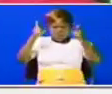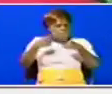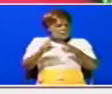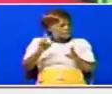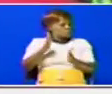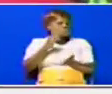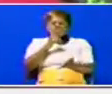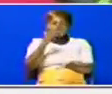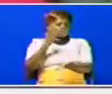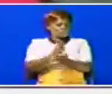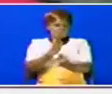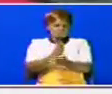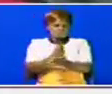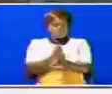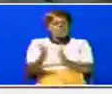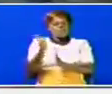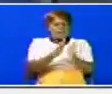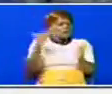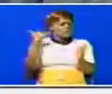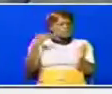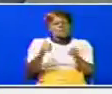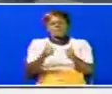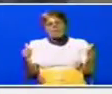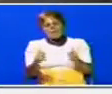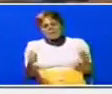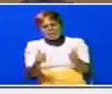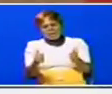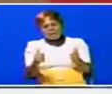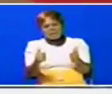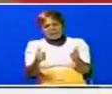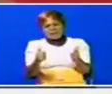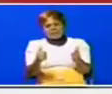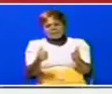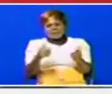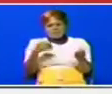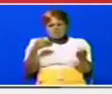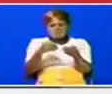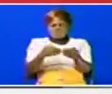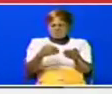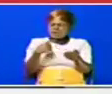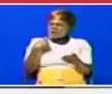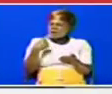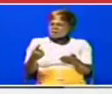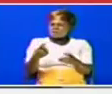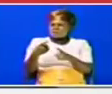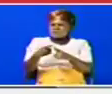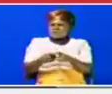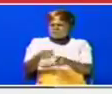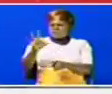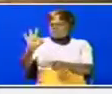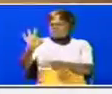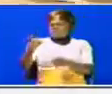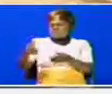is an ambush that was well planned and executed, with the attackers, who were close to 100, coming from three